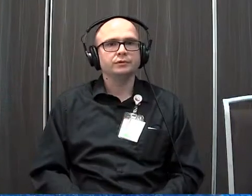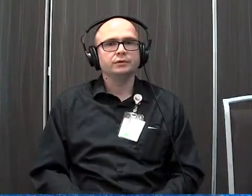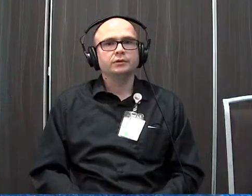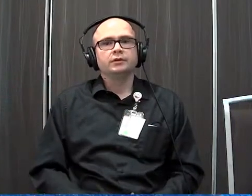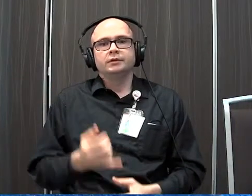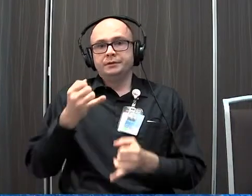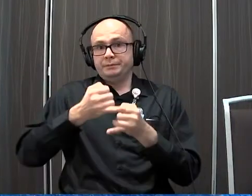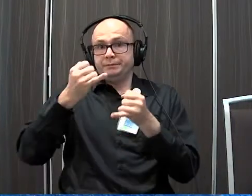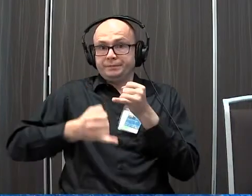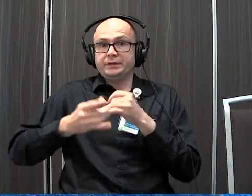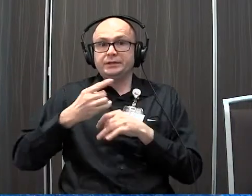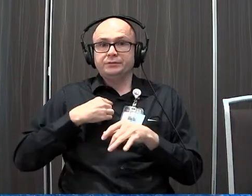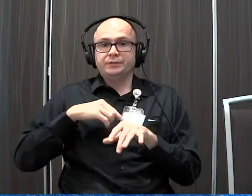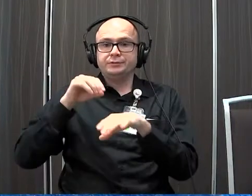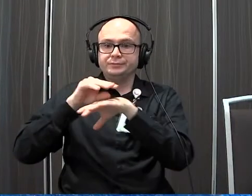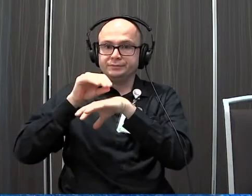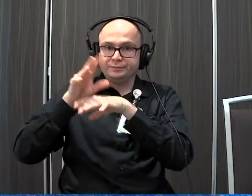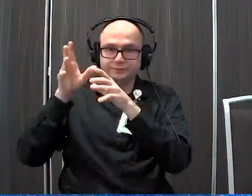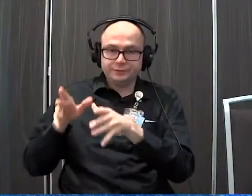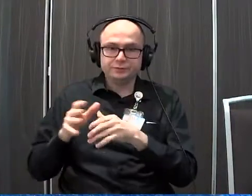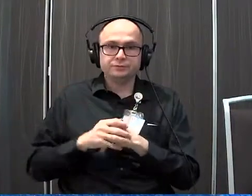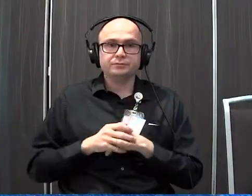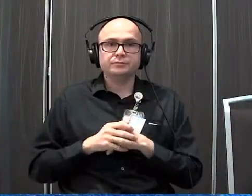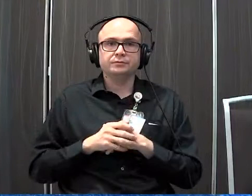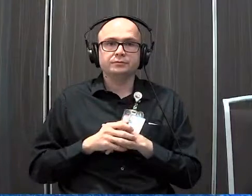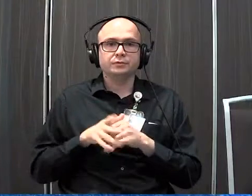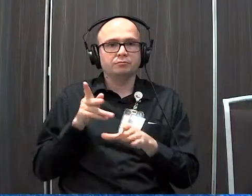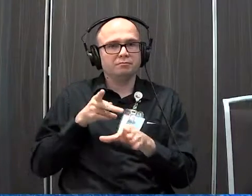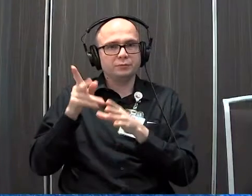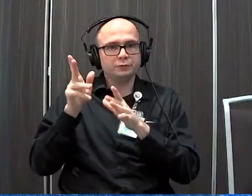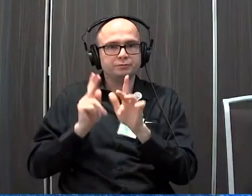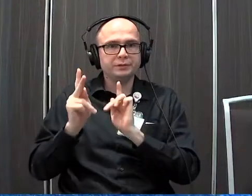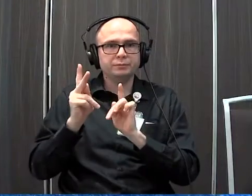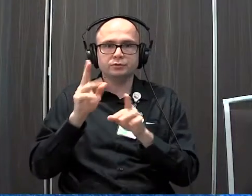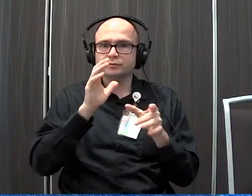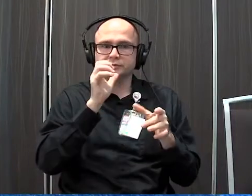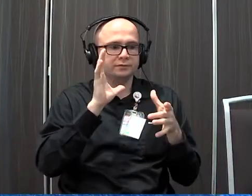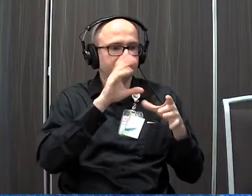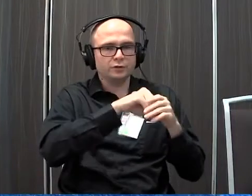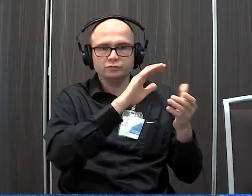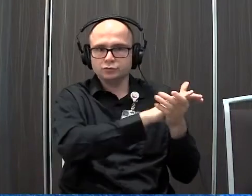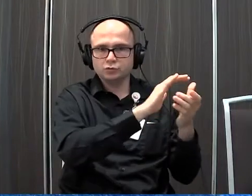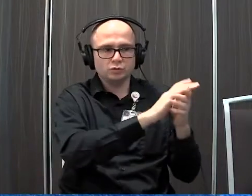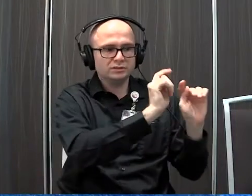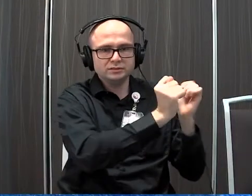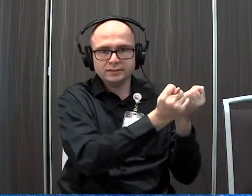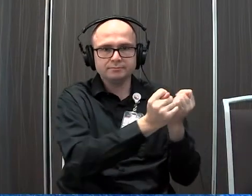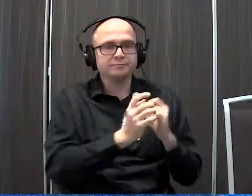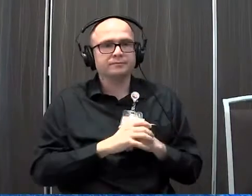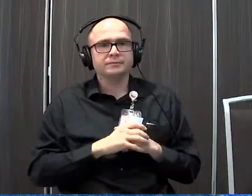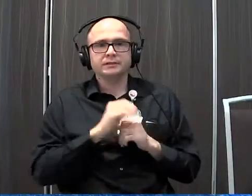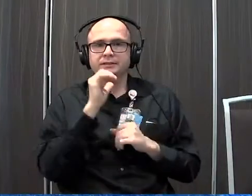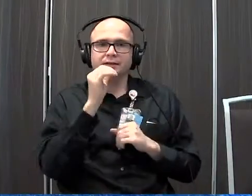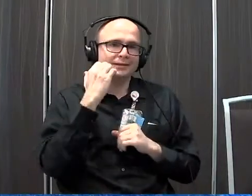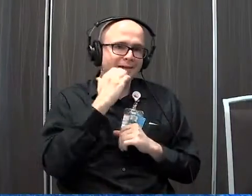then finally, we have consulting professionals. So these are professionals outside of the school team who are not going to be involved in the